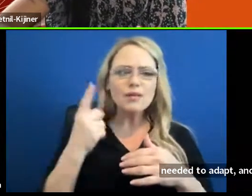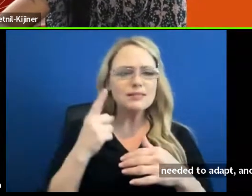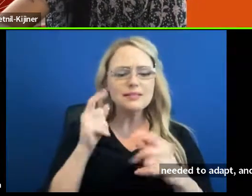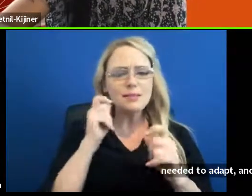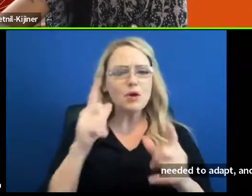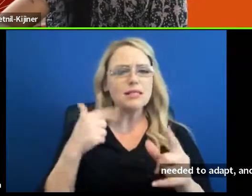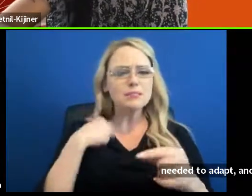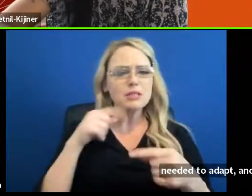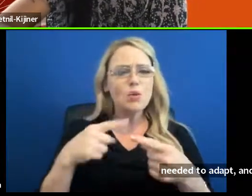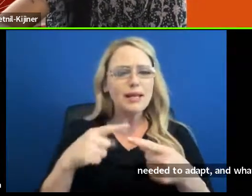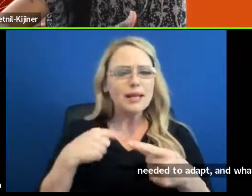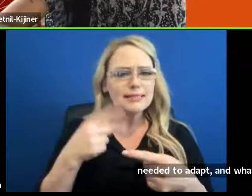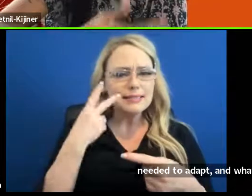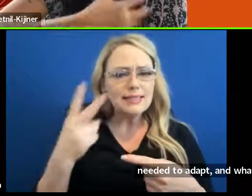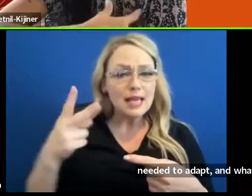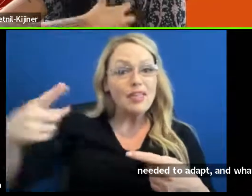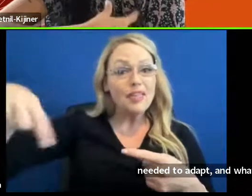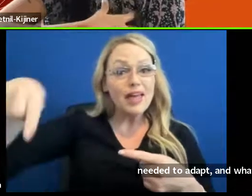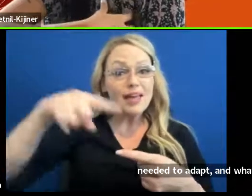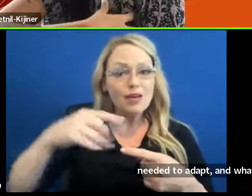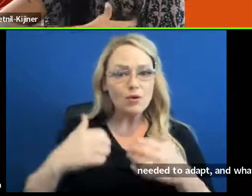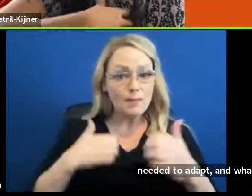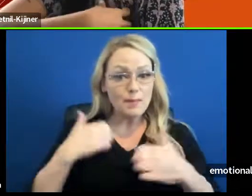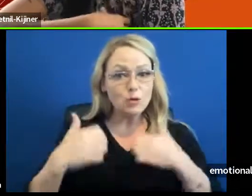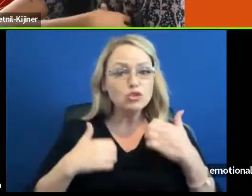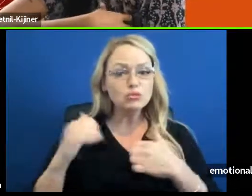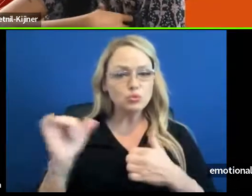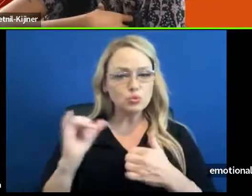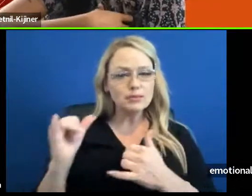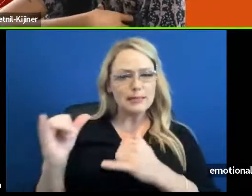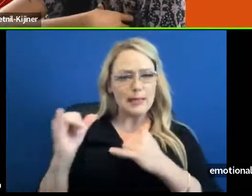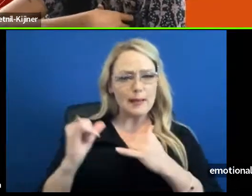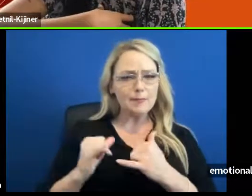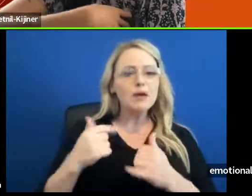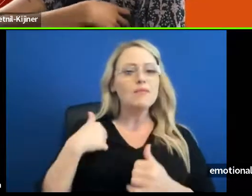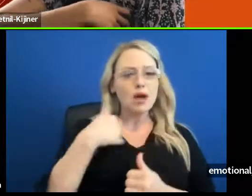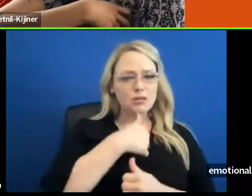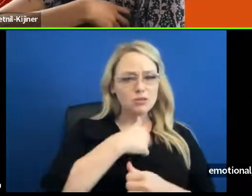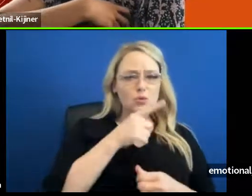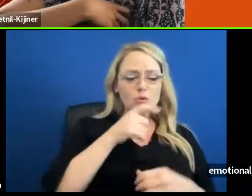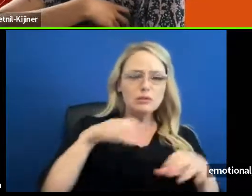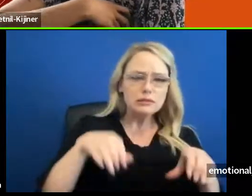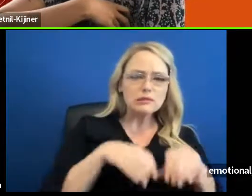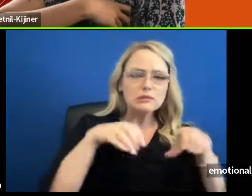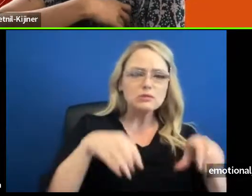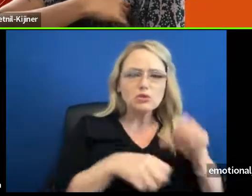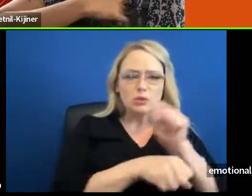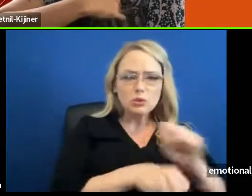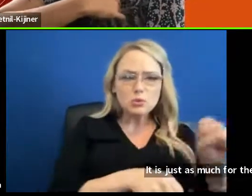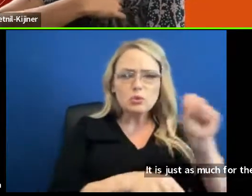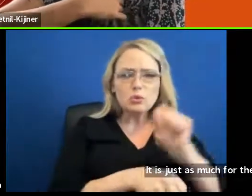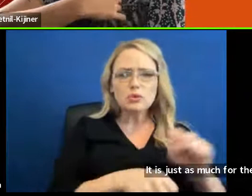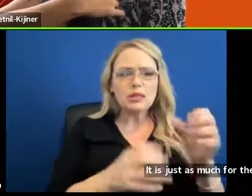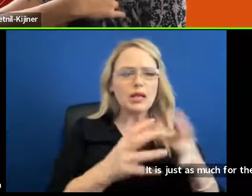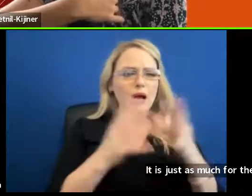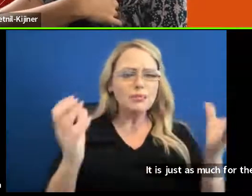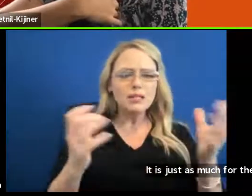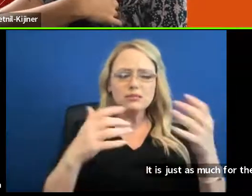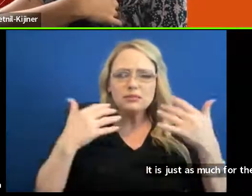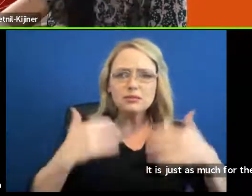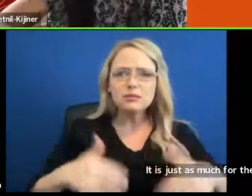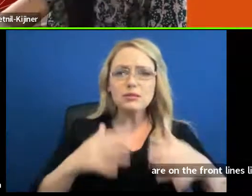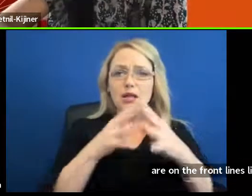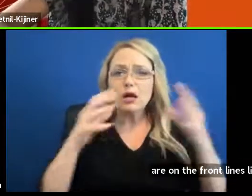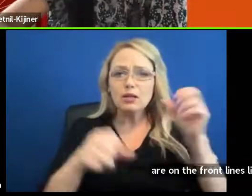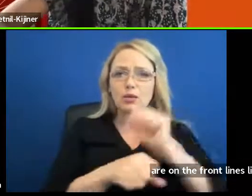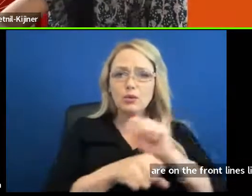how emotional it is, just as much for them as it is for those of us who are on the front lines, like, you know, and how much work it is and how incredibly difficult it is. So